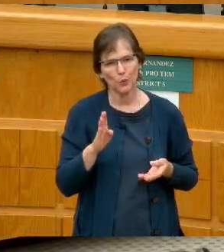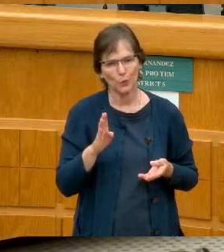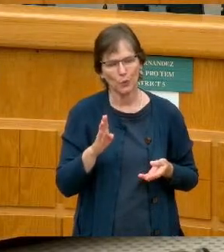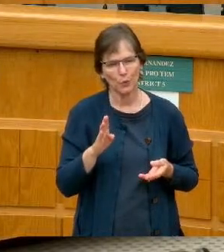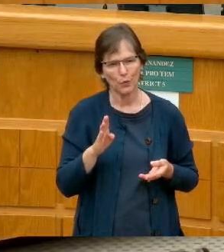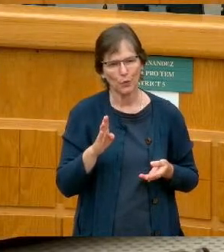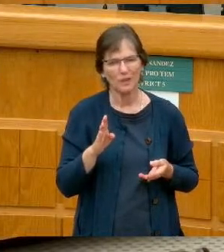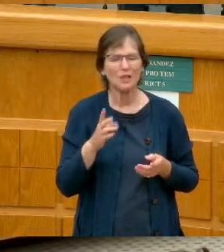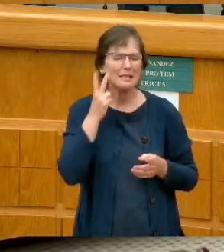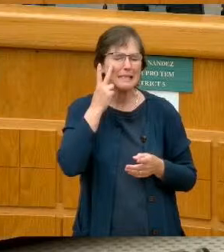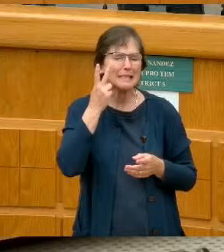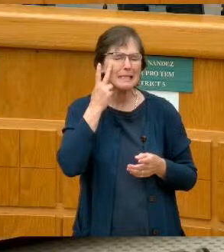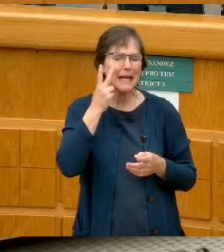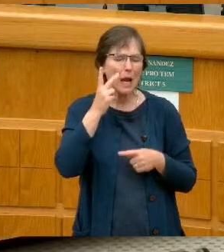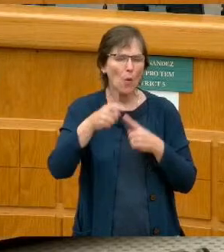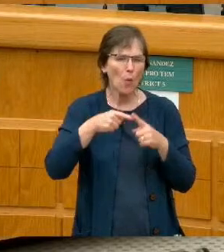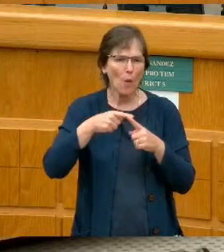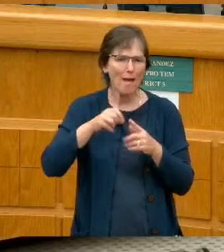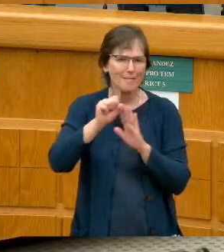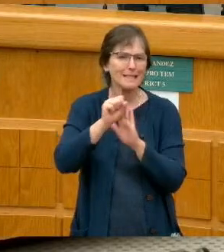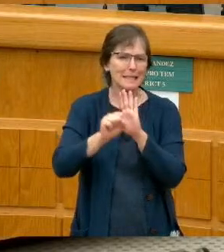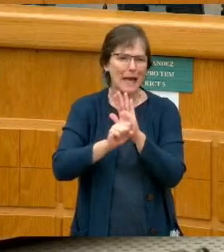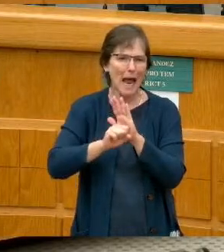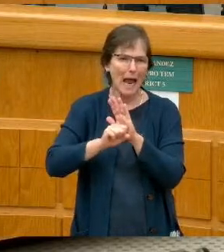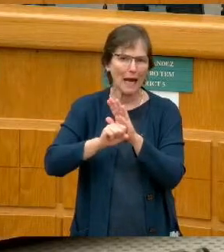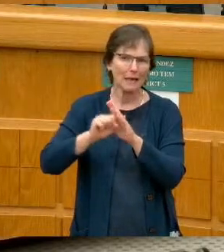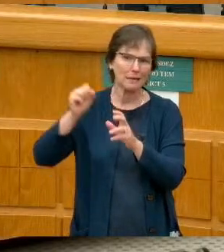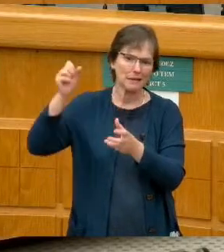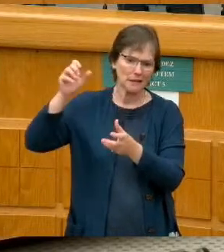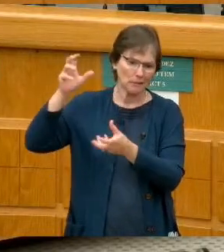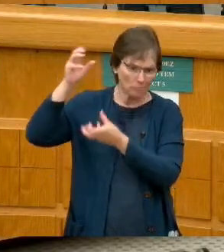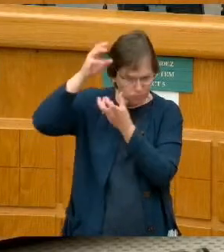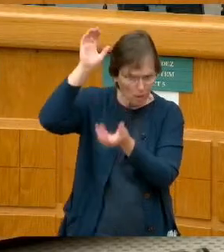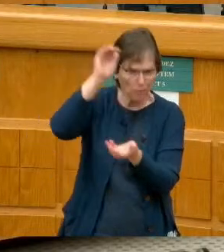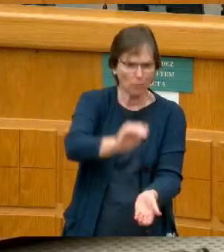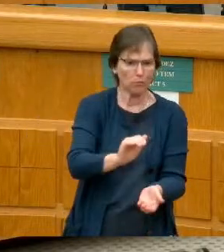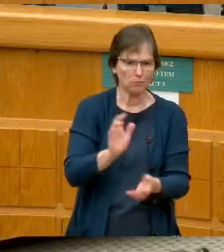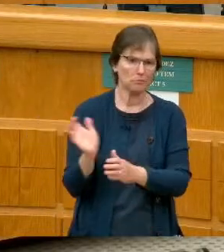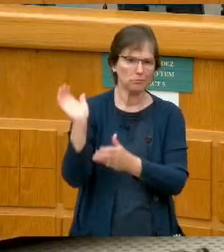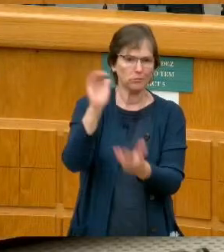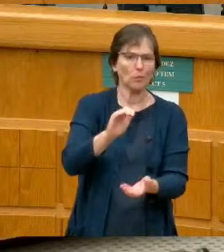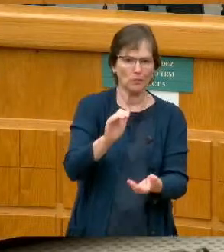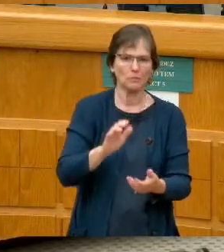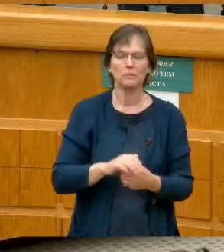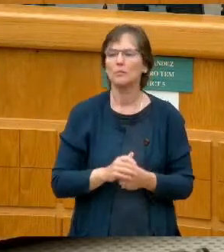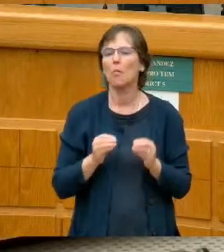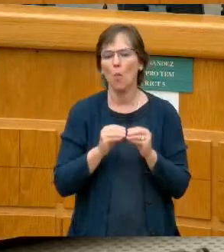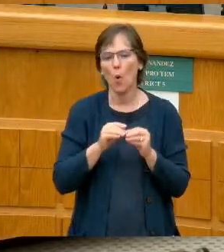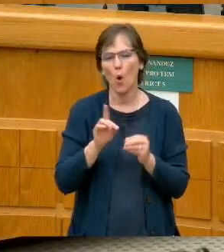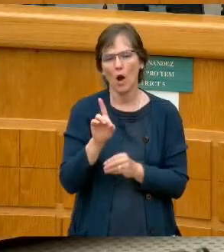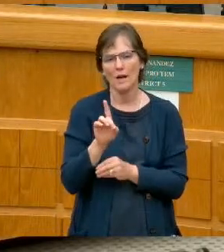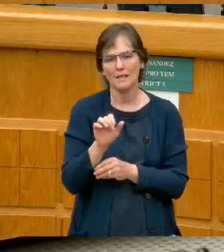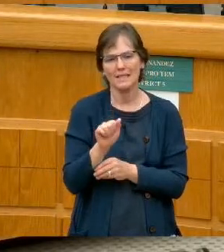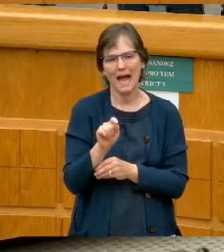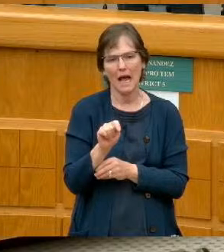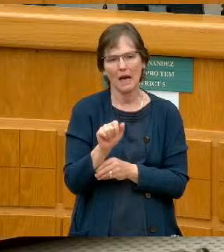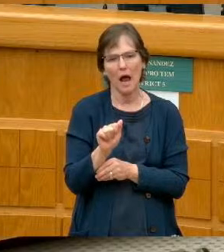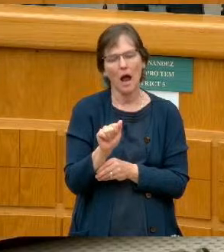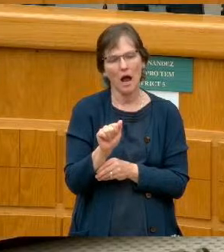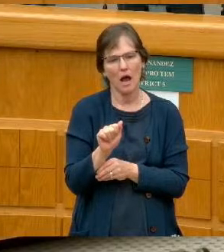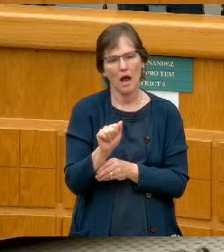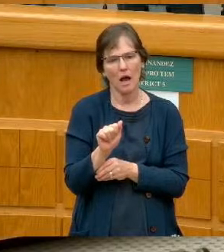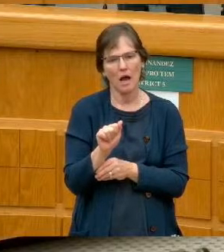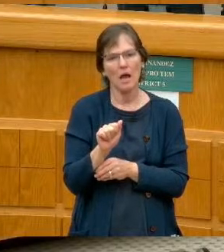data dumps being added in. So the daily counts, and then the red line shows the 7-day